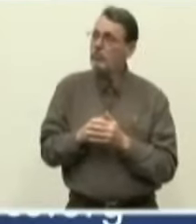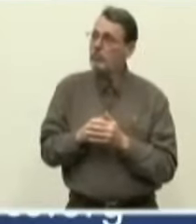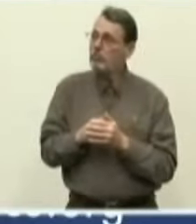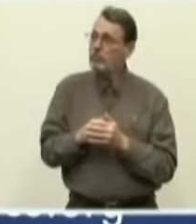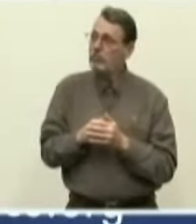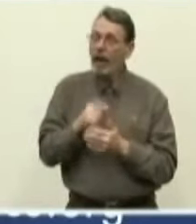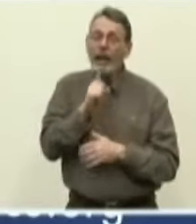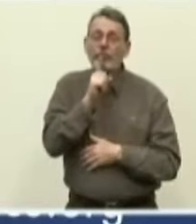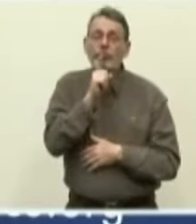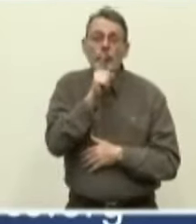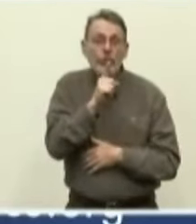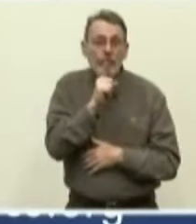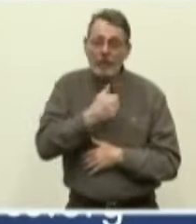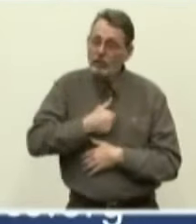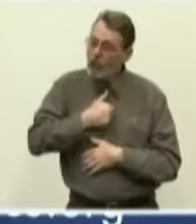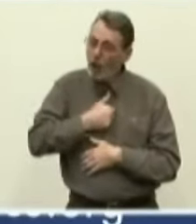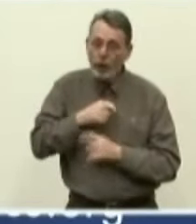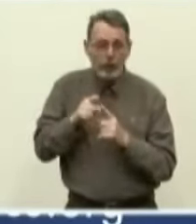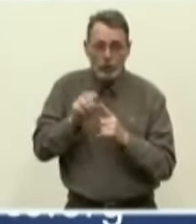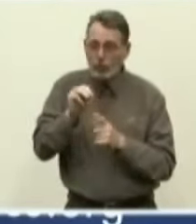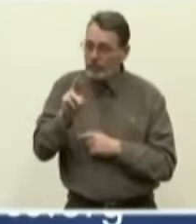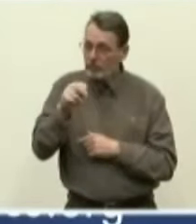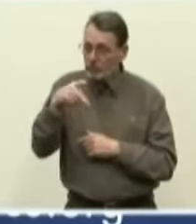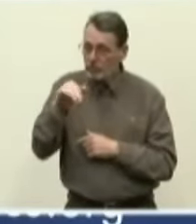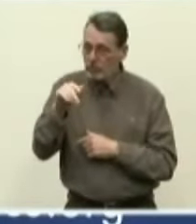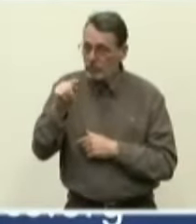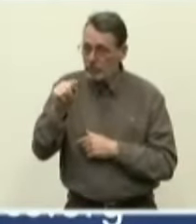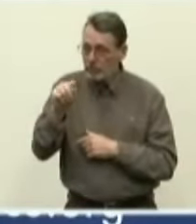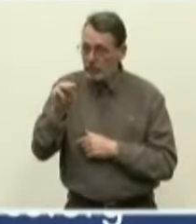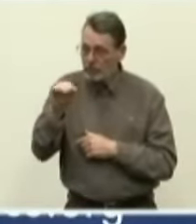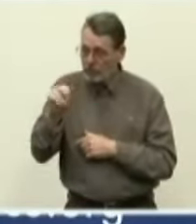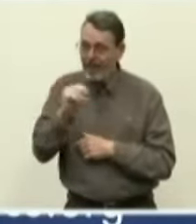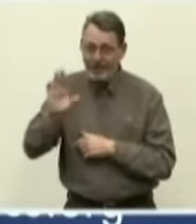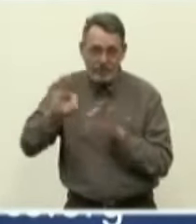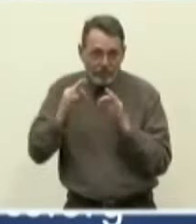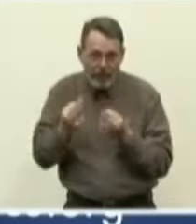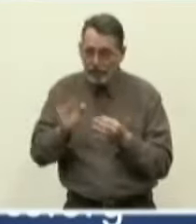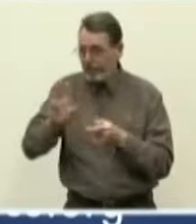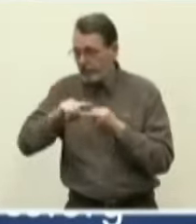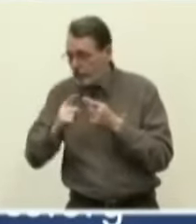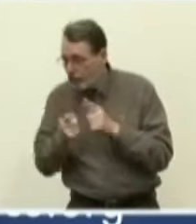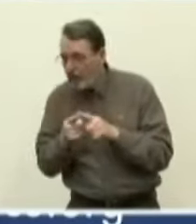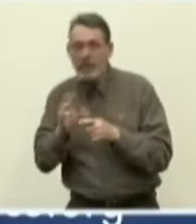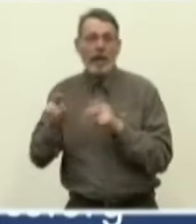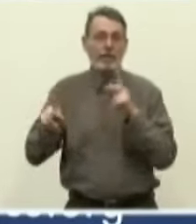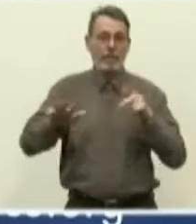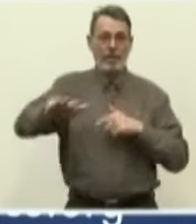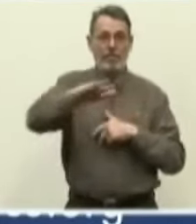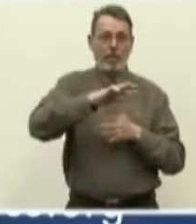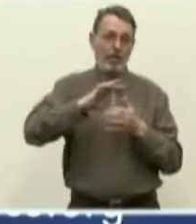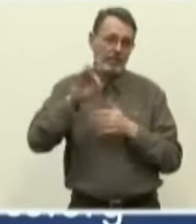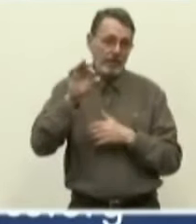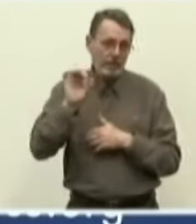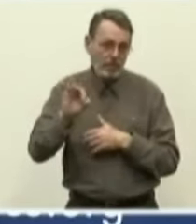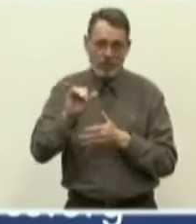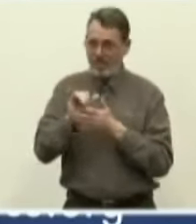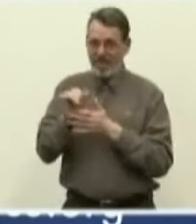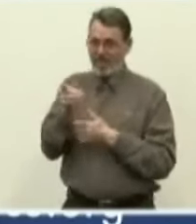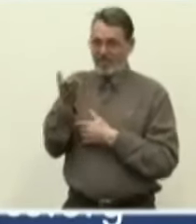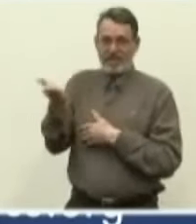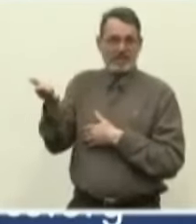I am truly sorry to Mr. Pittman and his family, his friends, and the people of San Francisco that this incident